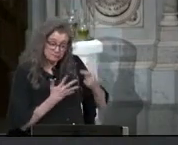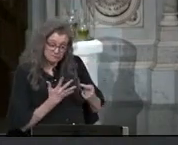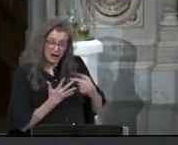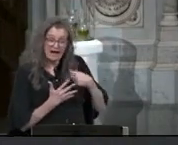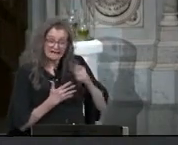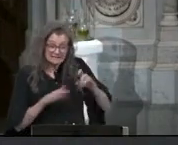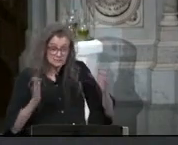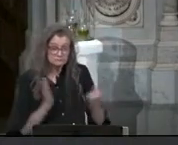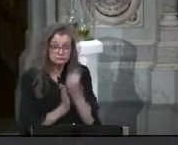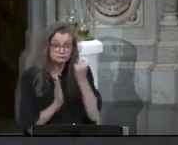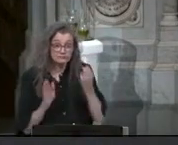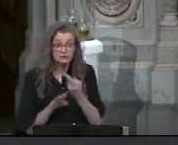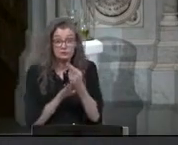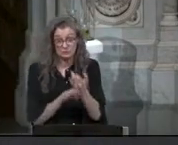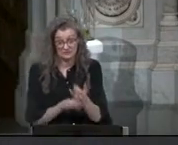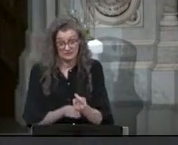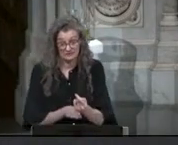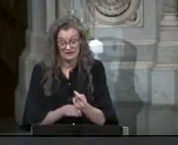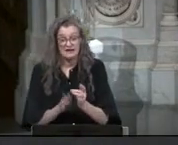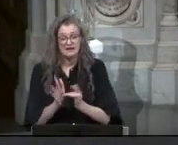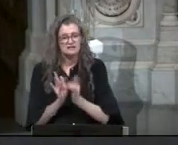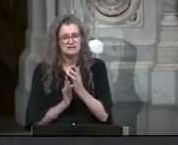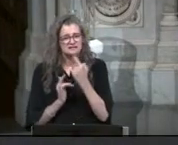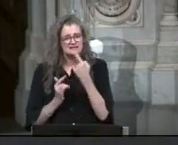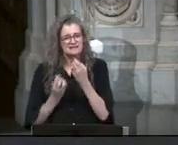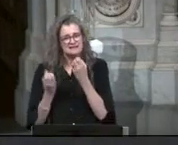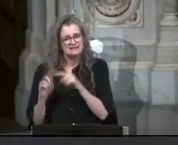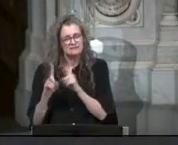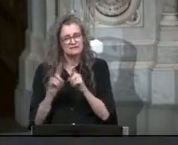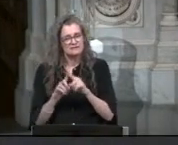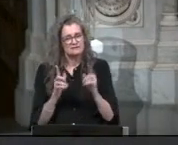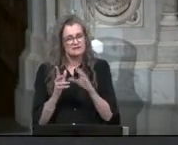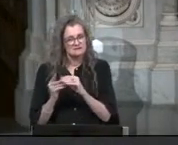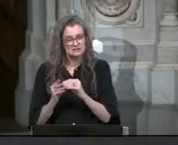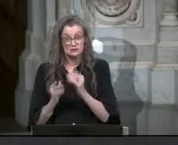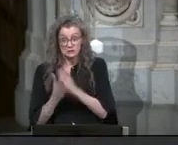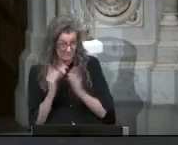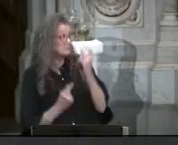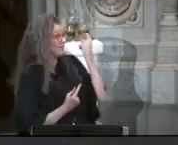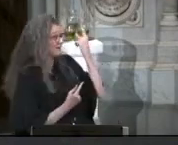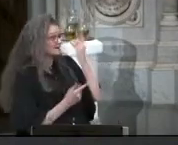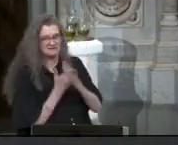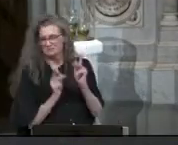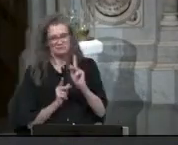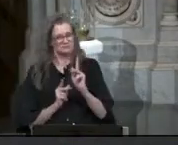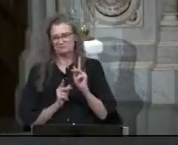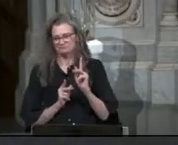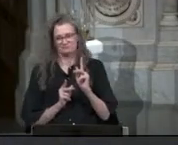Jesus tried in many different ways to get his message across. Some got it, some didn't.